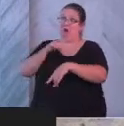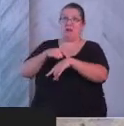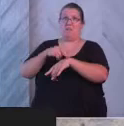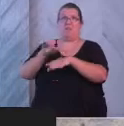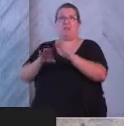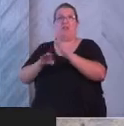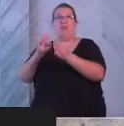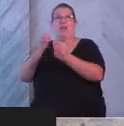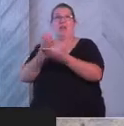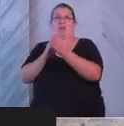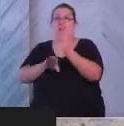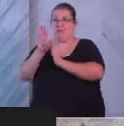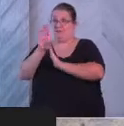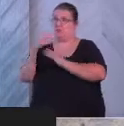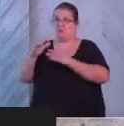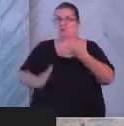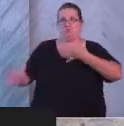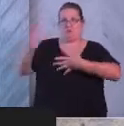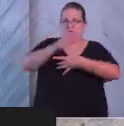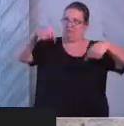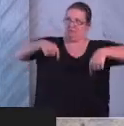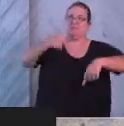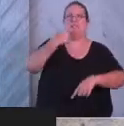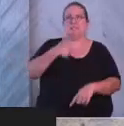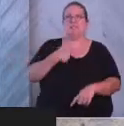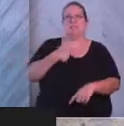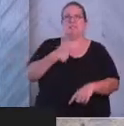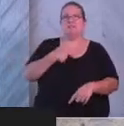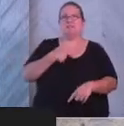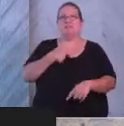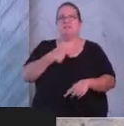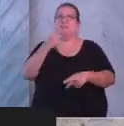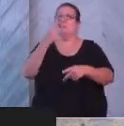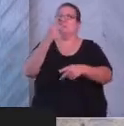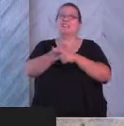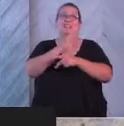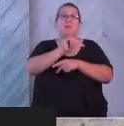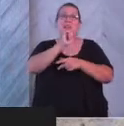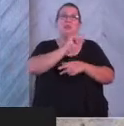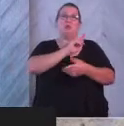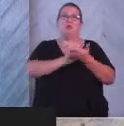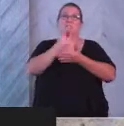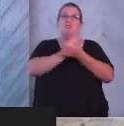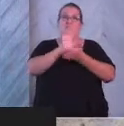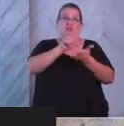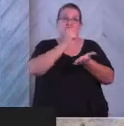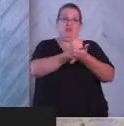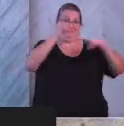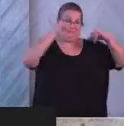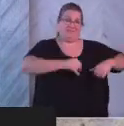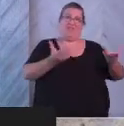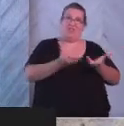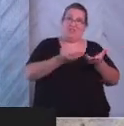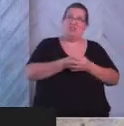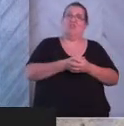is a real priority for this city, for example, to be able to keep our graduates here and in its innovation